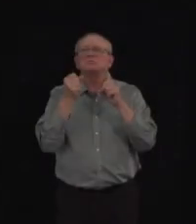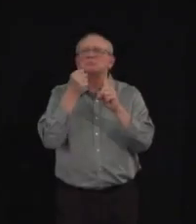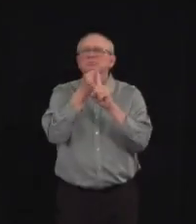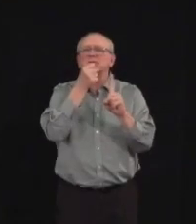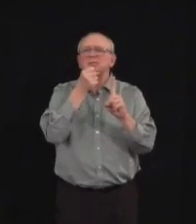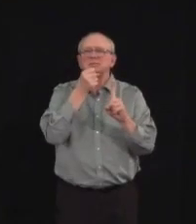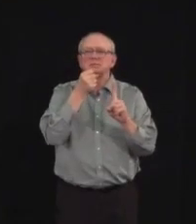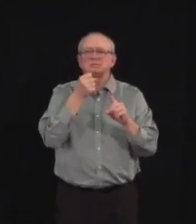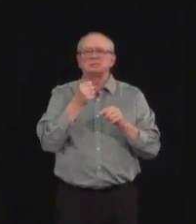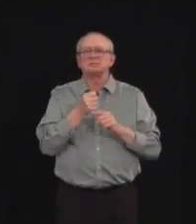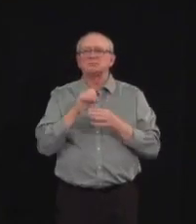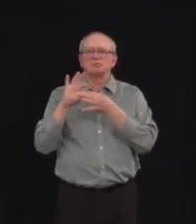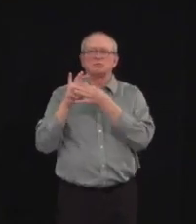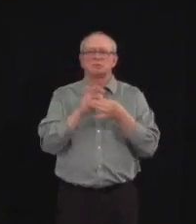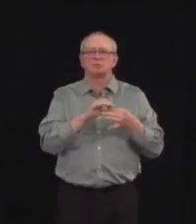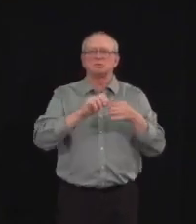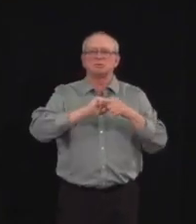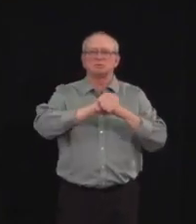For today, based on